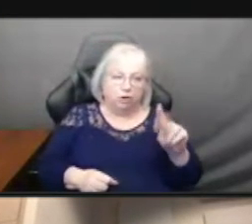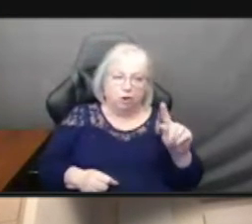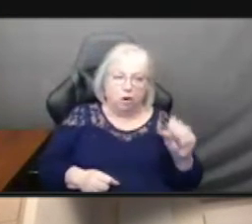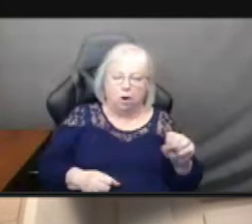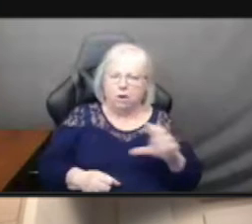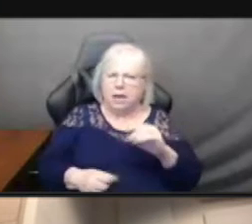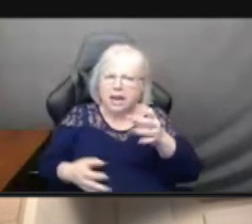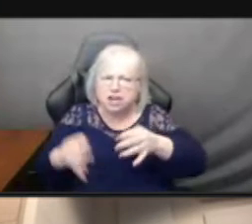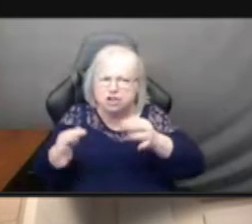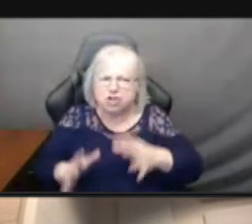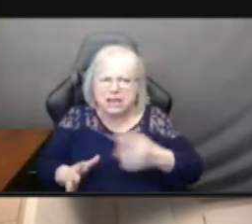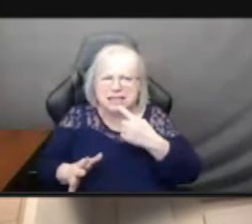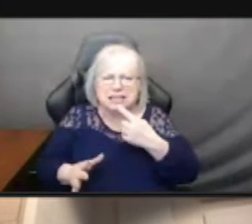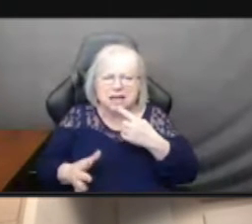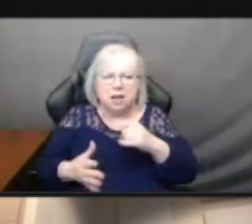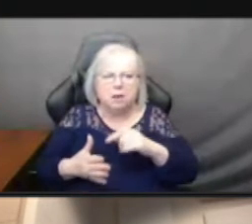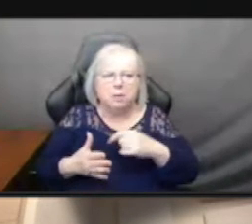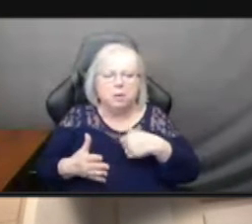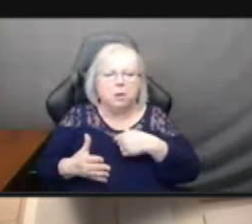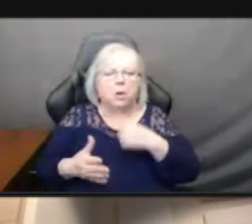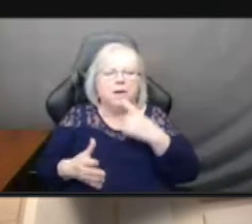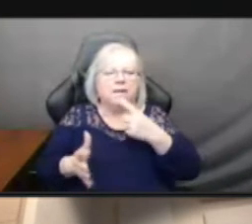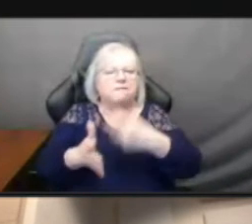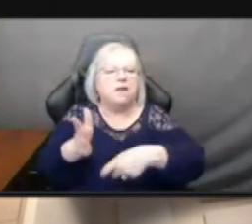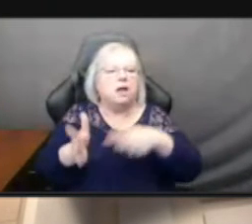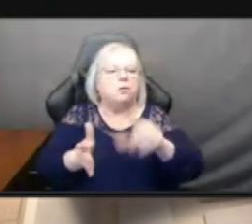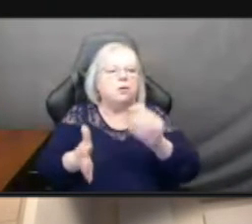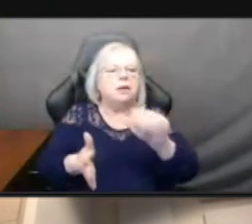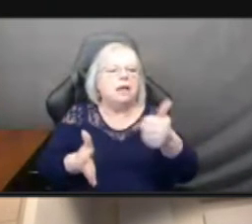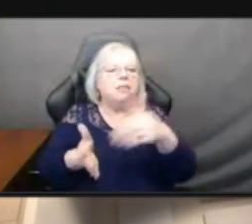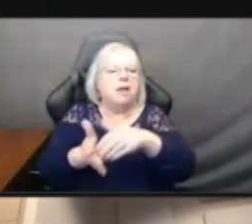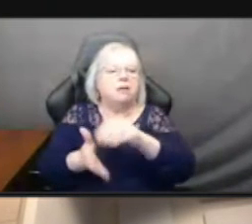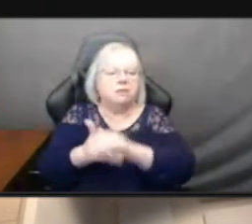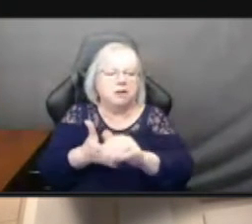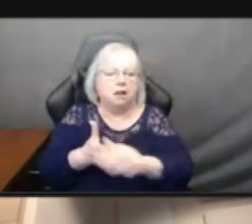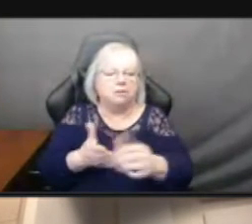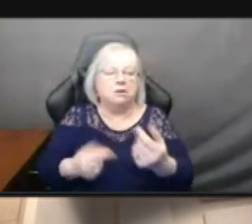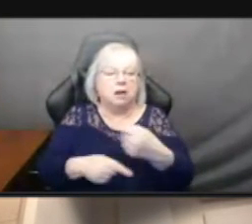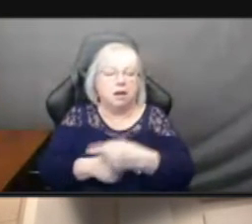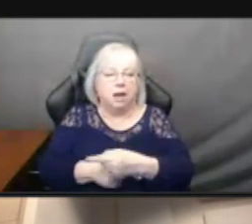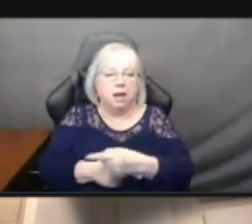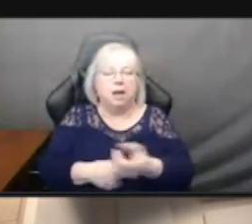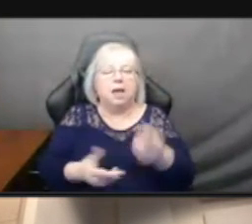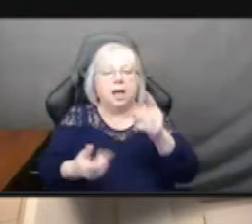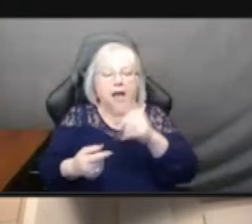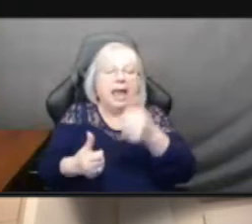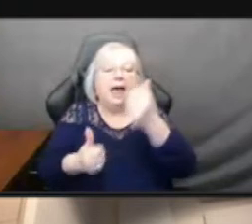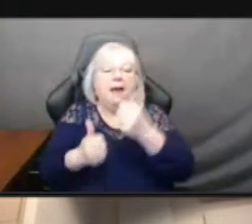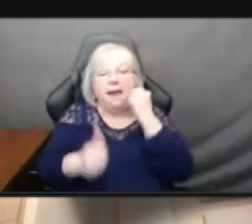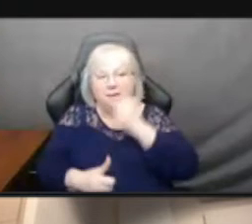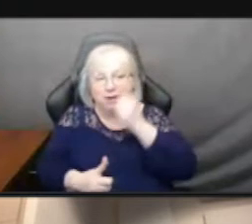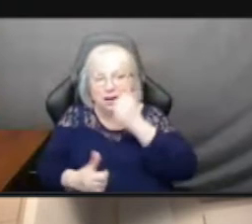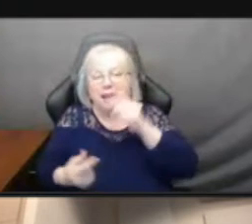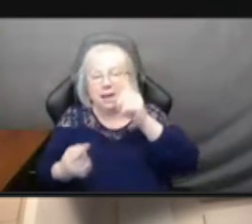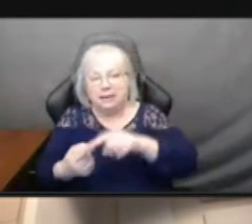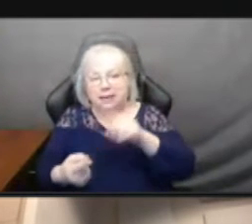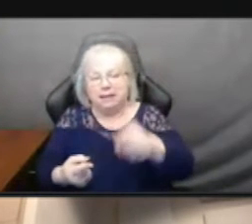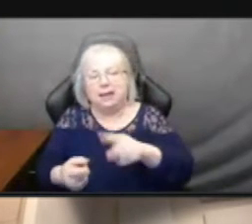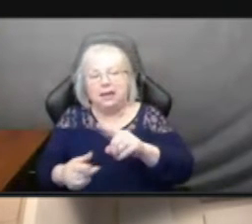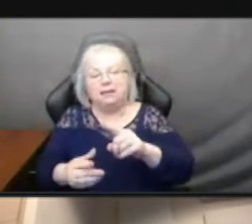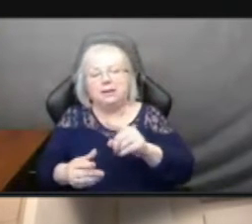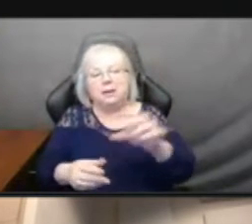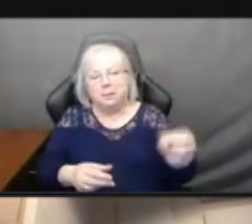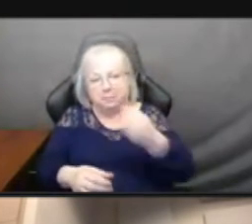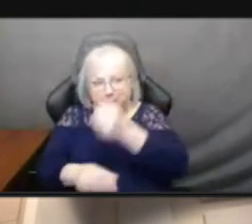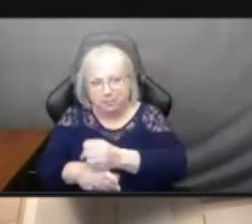them, we're going to fine you $10,000 a day till he's reinstated. We got a black mayor,